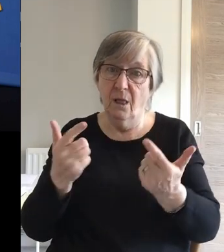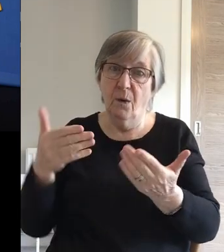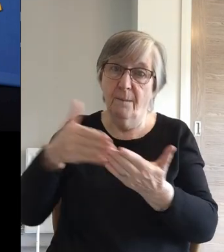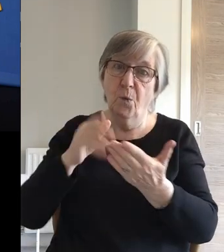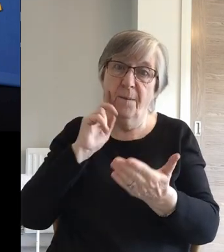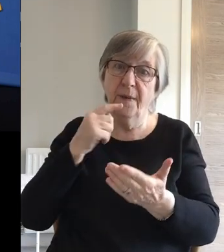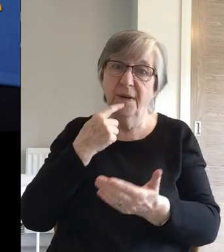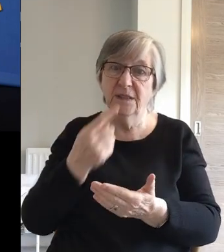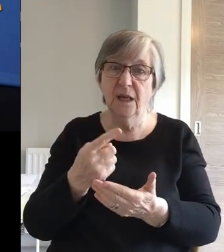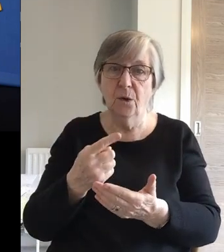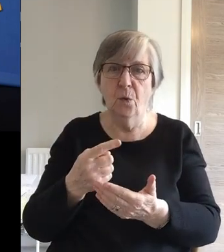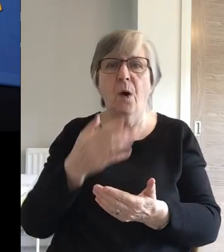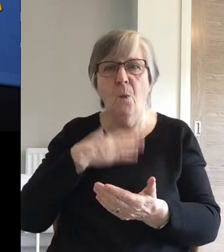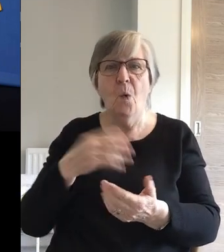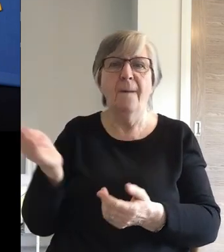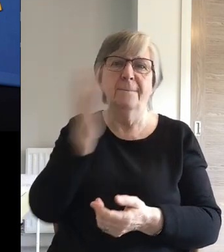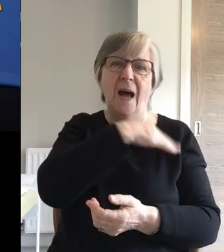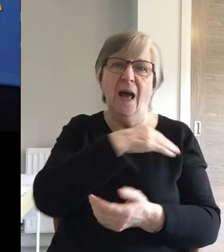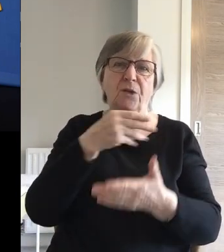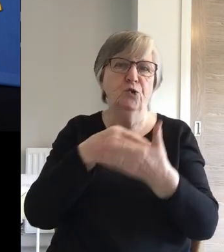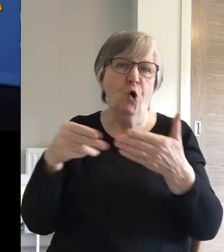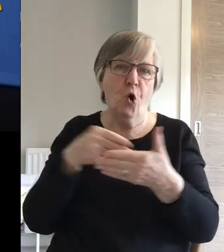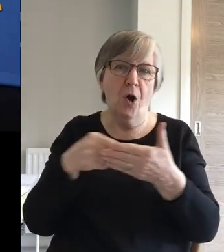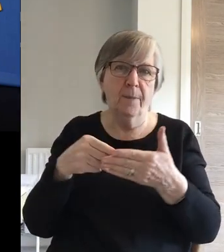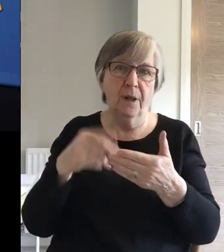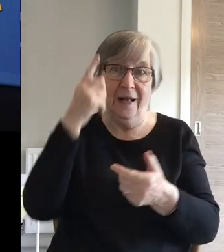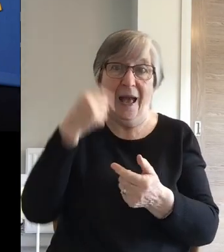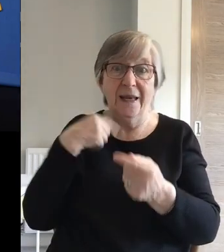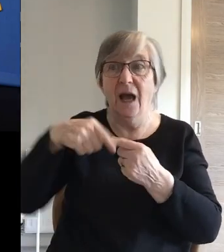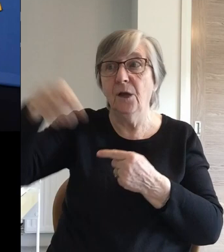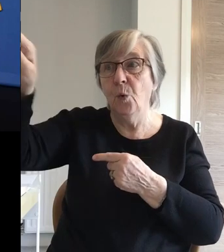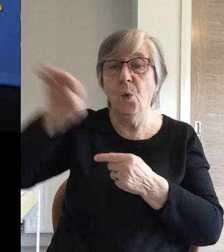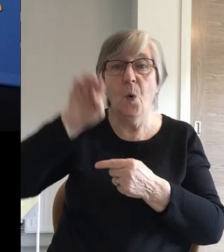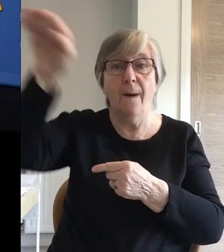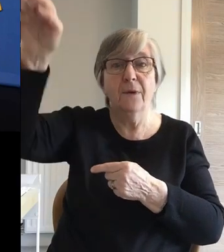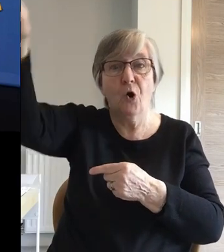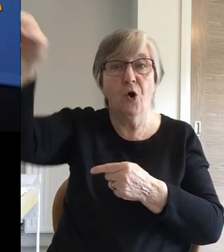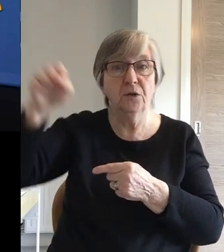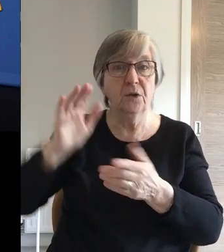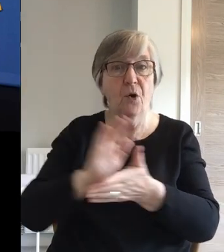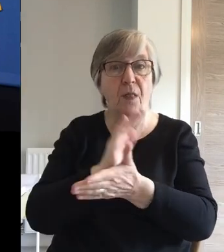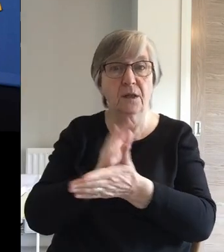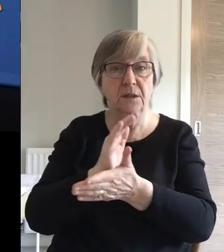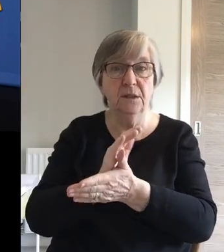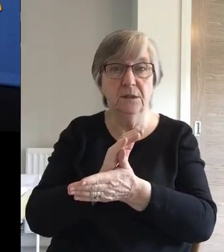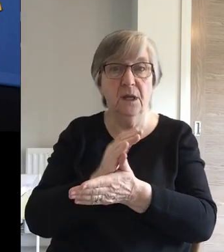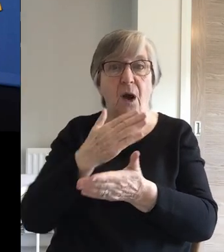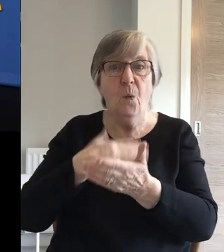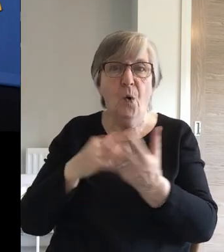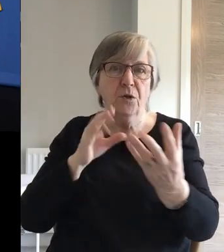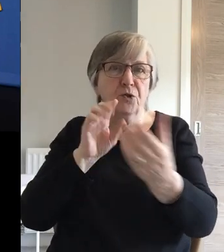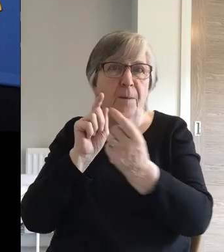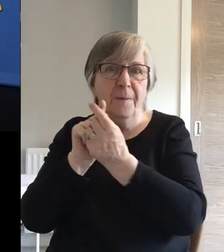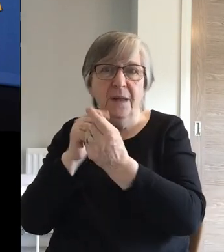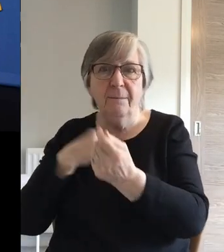returning to the same old. Can I get abroad for my holidays, please? I want to gather with my mates. I